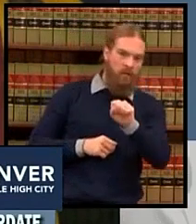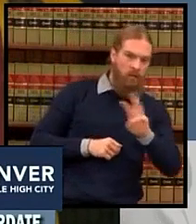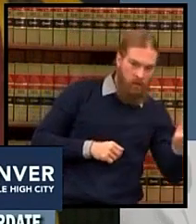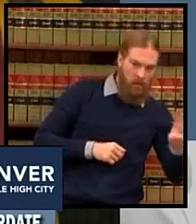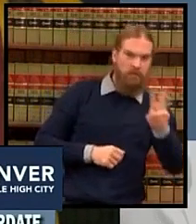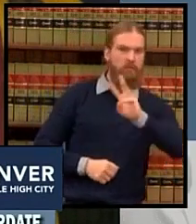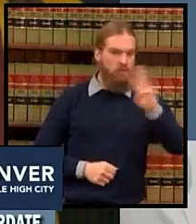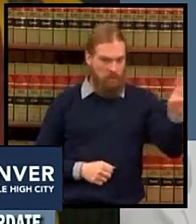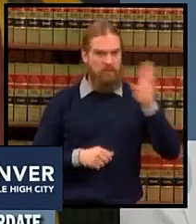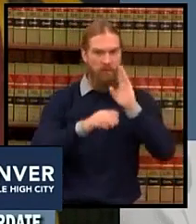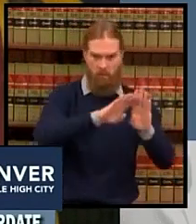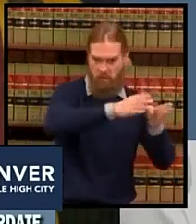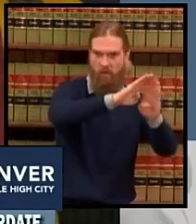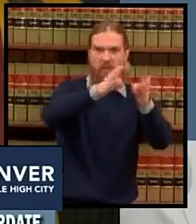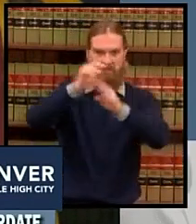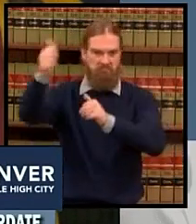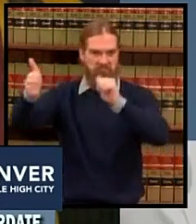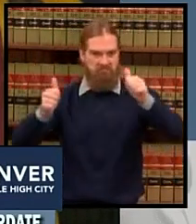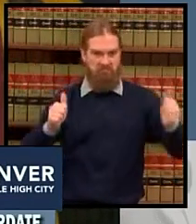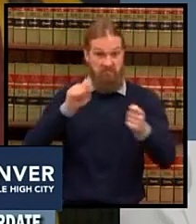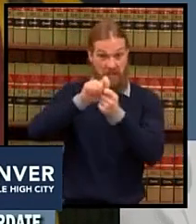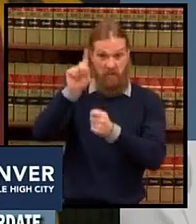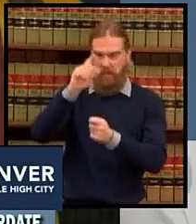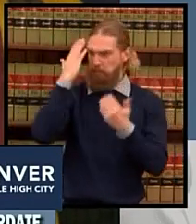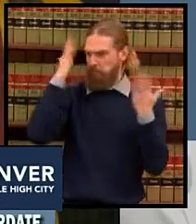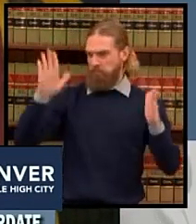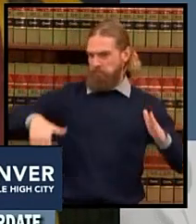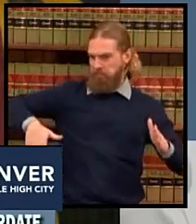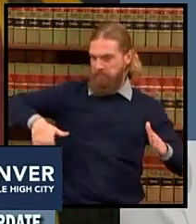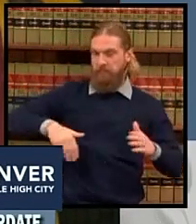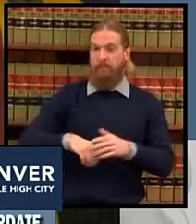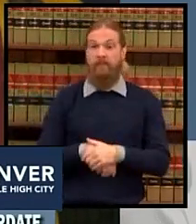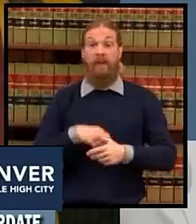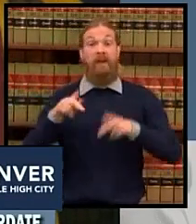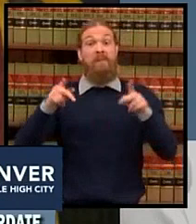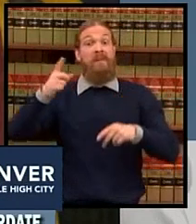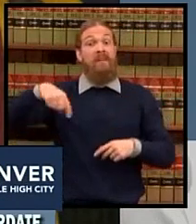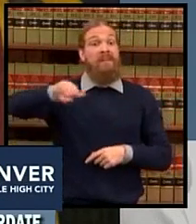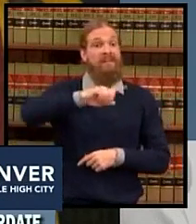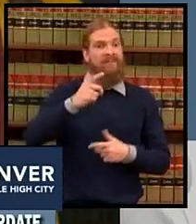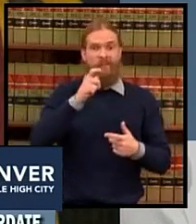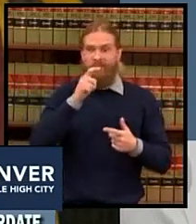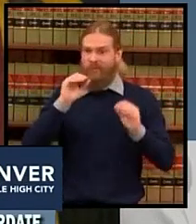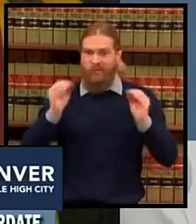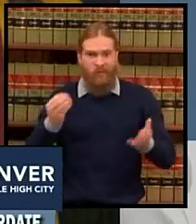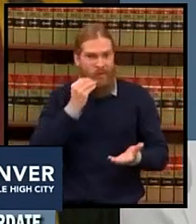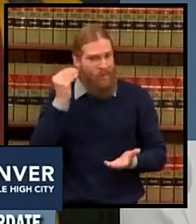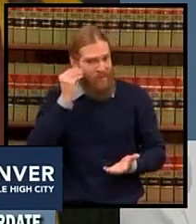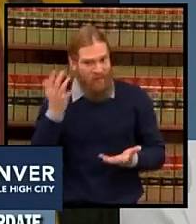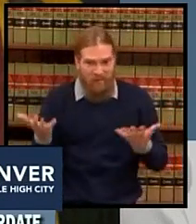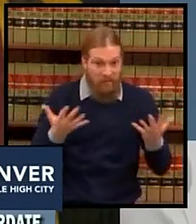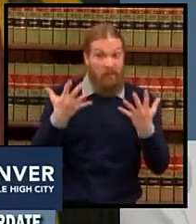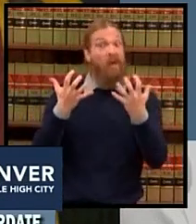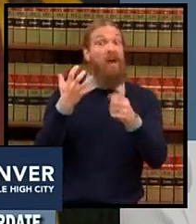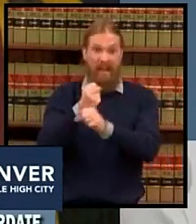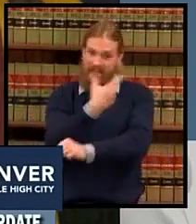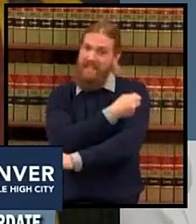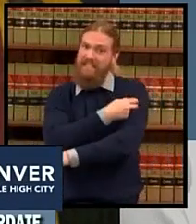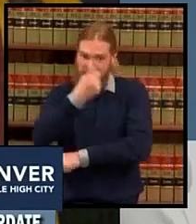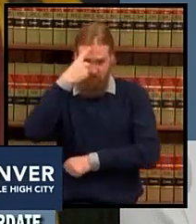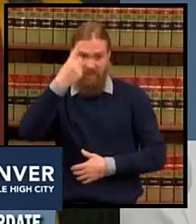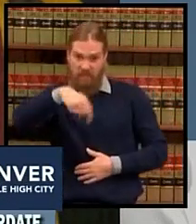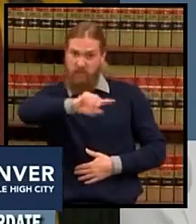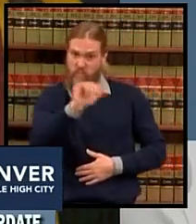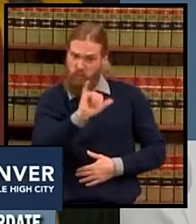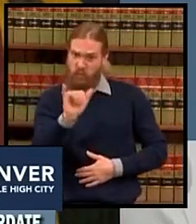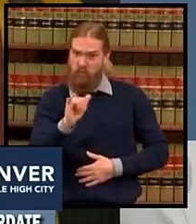our focus on getting vaccinations into the arms of our unhoused neighbors. The more people we can get vaccinated, the better. So it